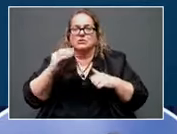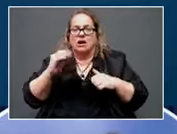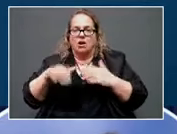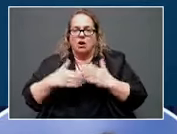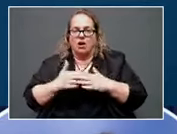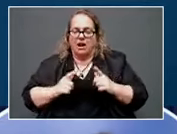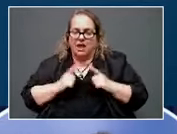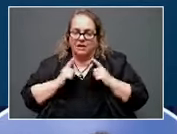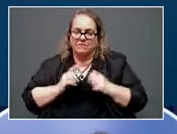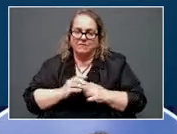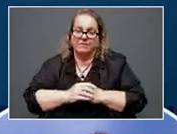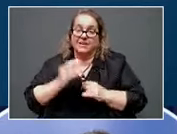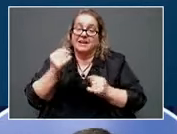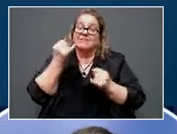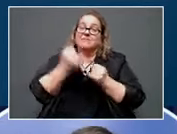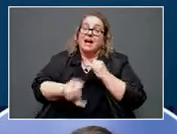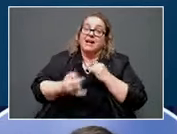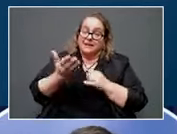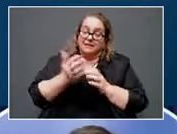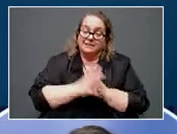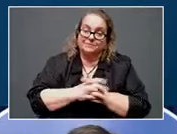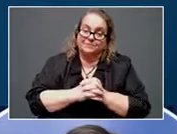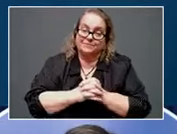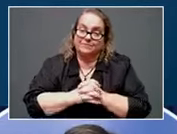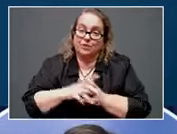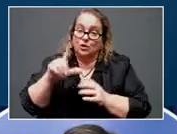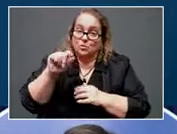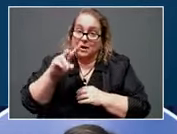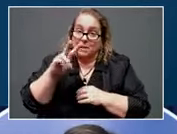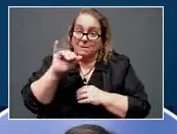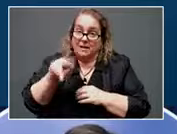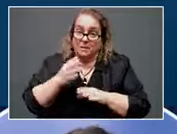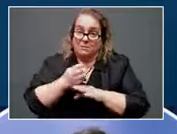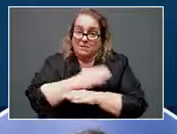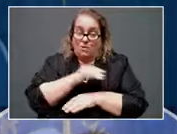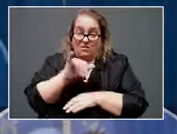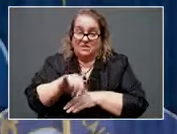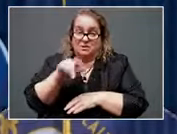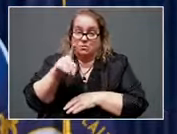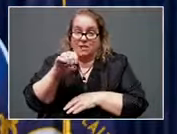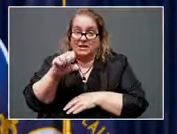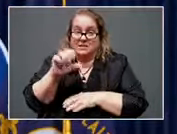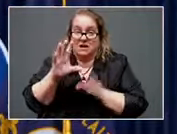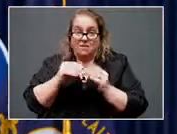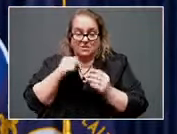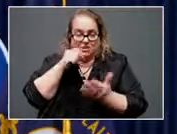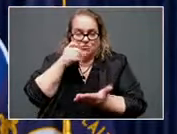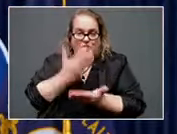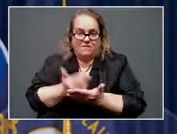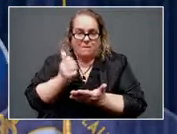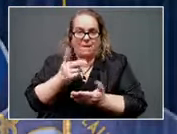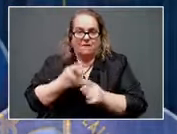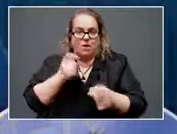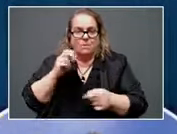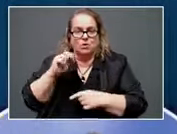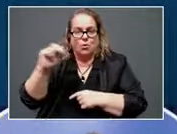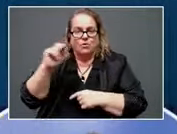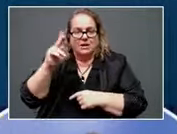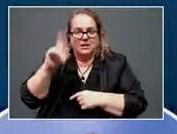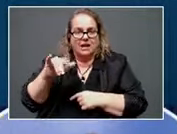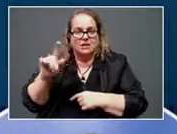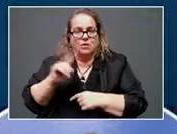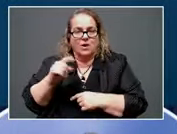And finally, about 20 minutes before this press conference, I got back from Northern Kentucky, where I